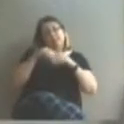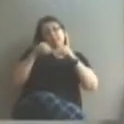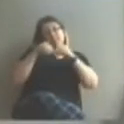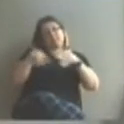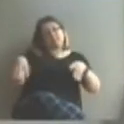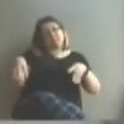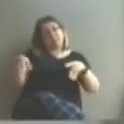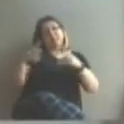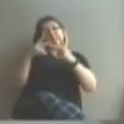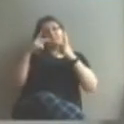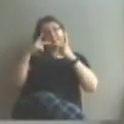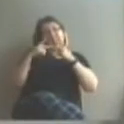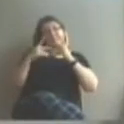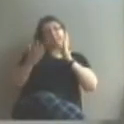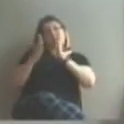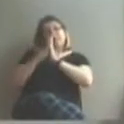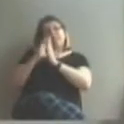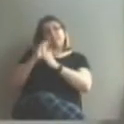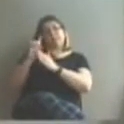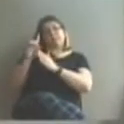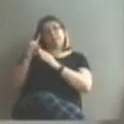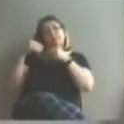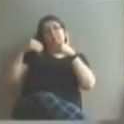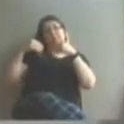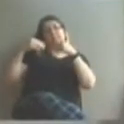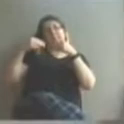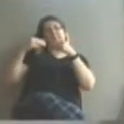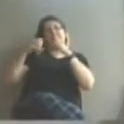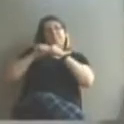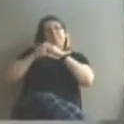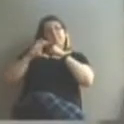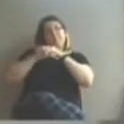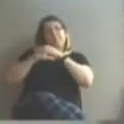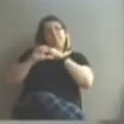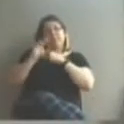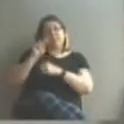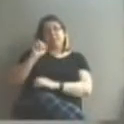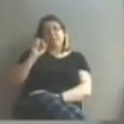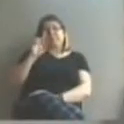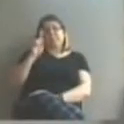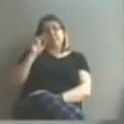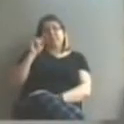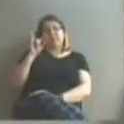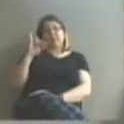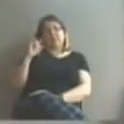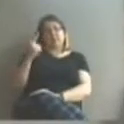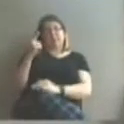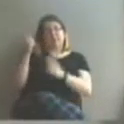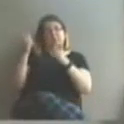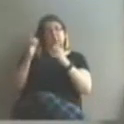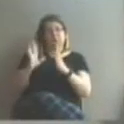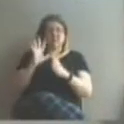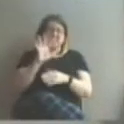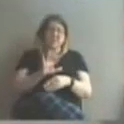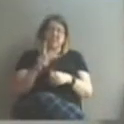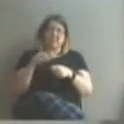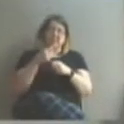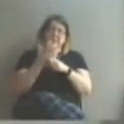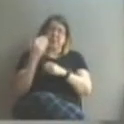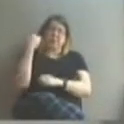is a position being asked for our marketing manager. I have a question about that, because about a year or so